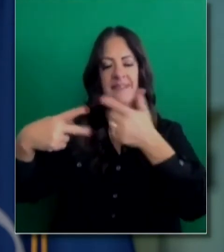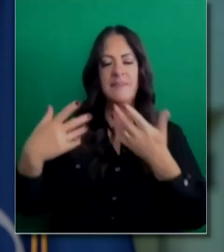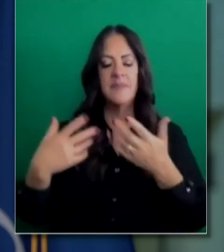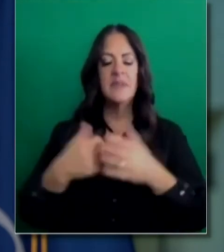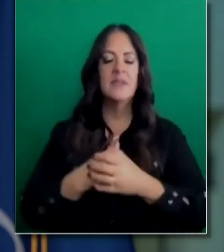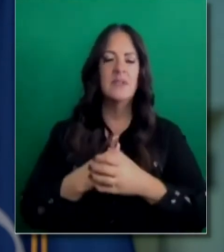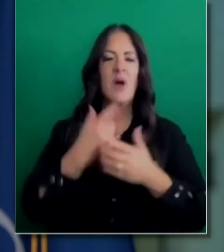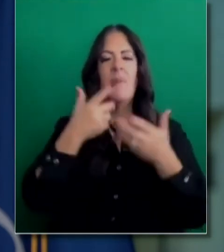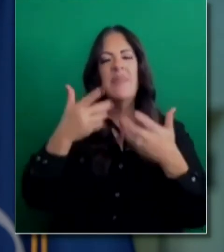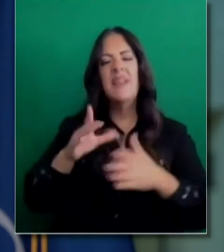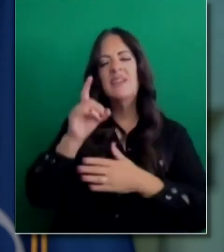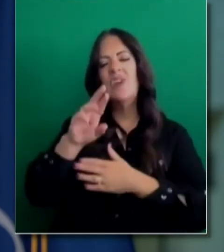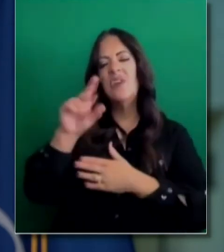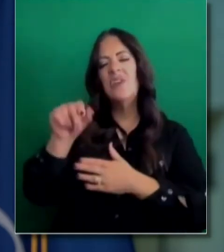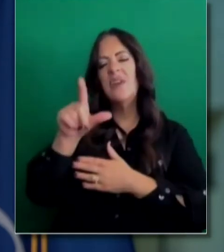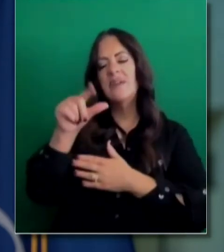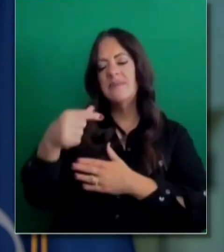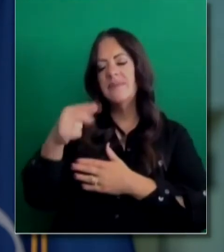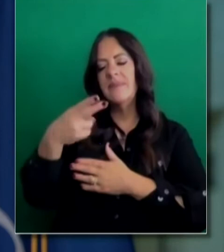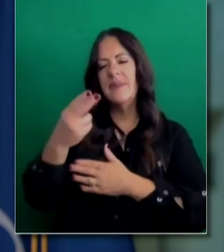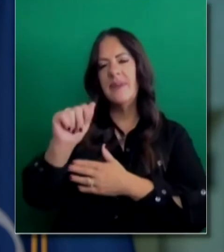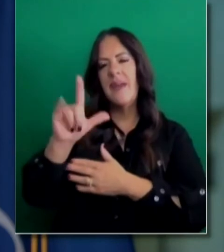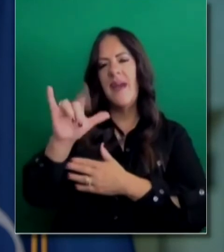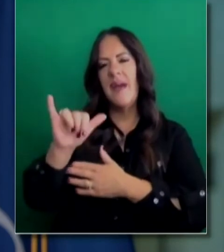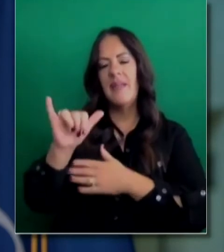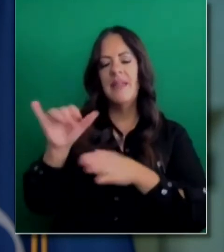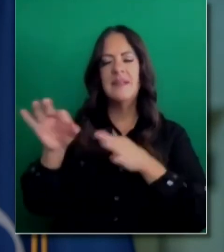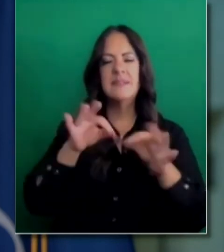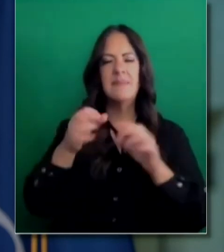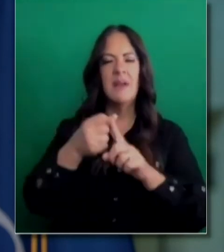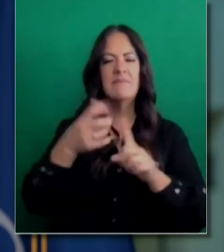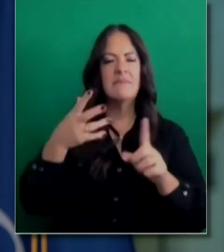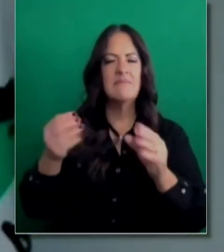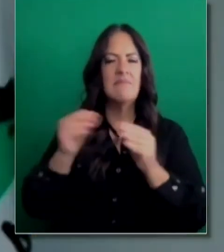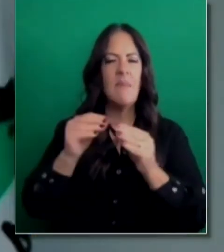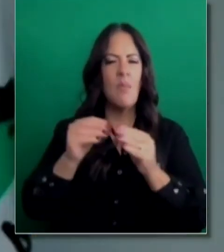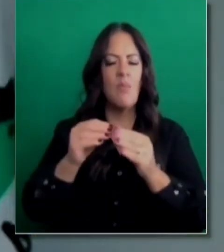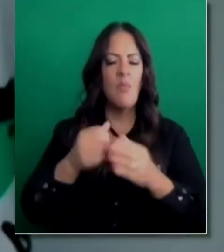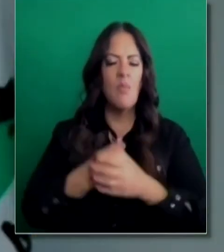answer more specifically on the second part of that question.